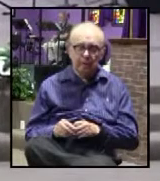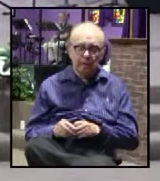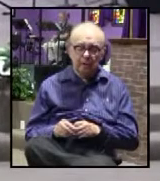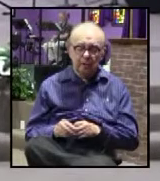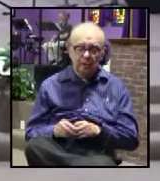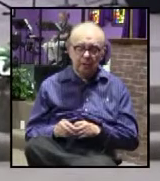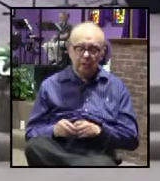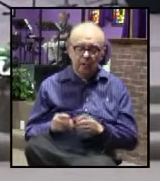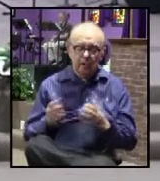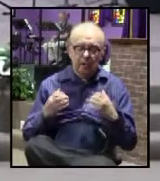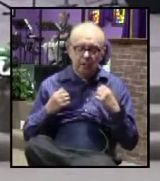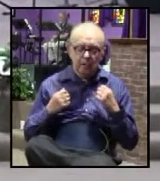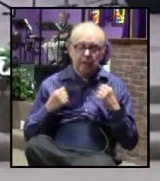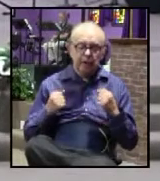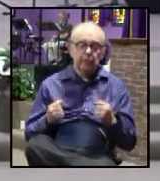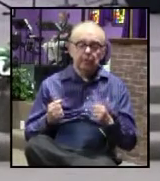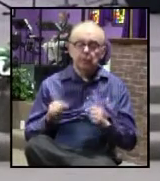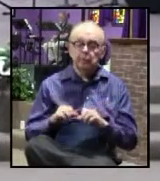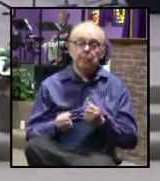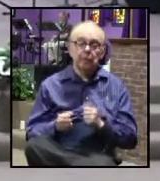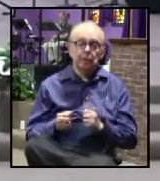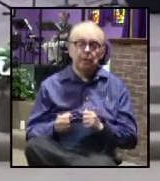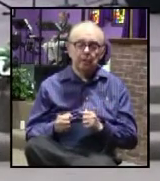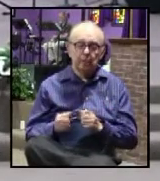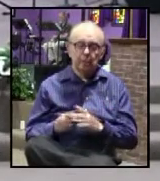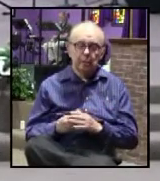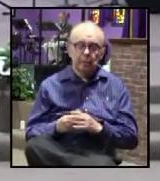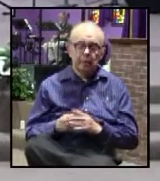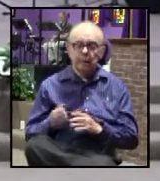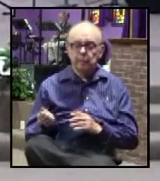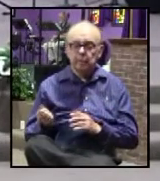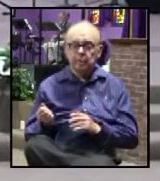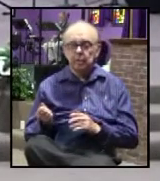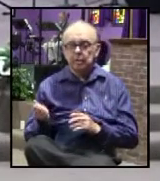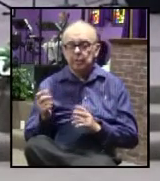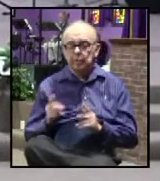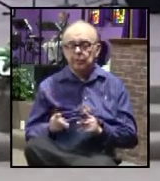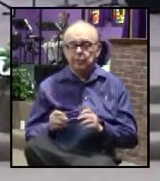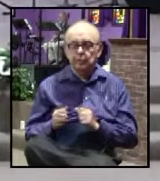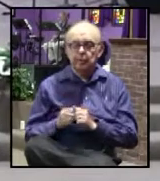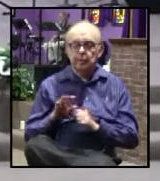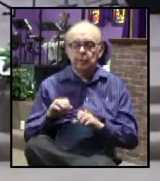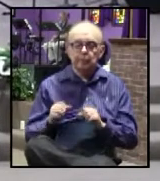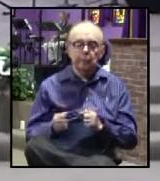You want to heal your brokenness? Start by helping somebody else with their brokenness.